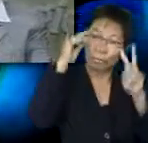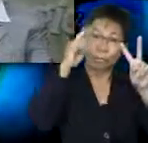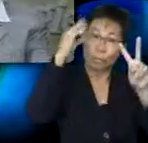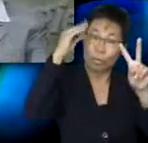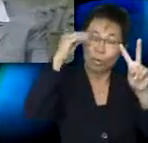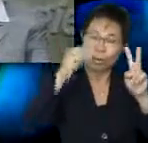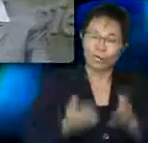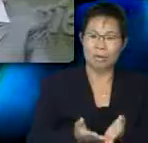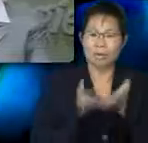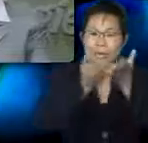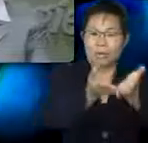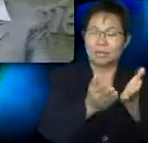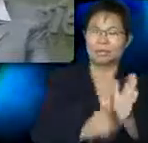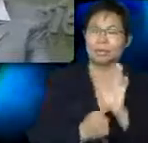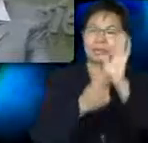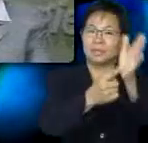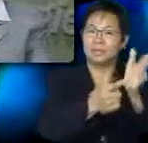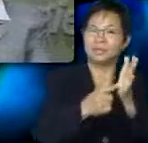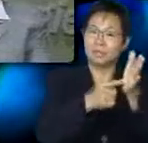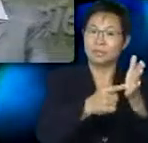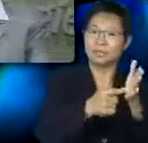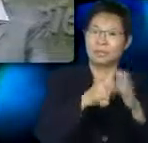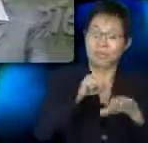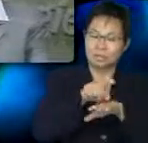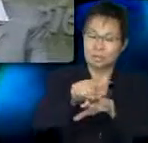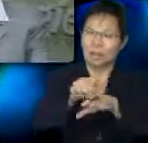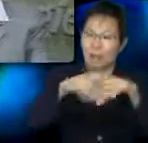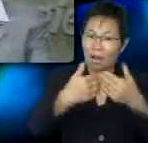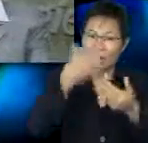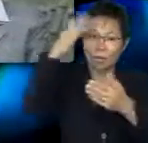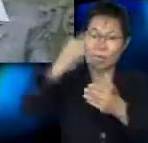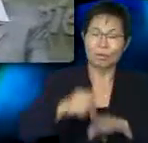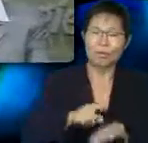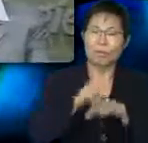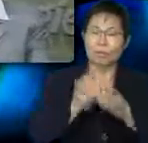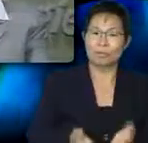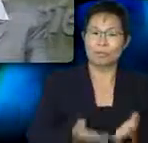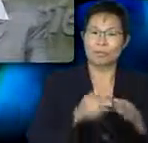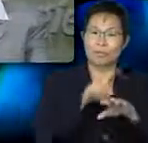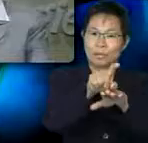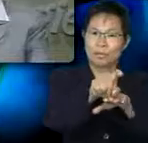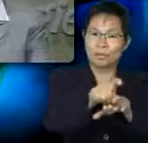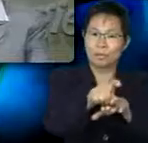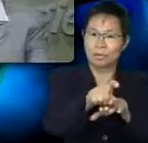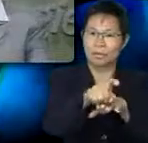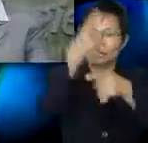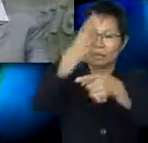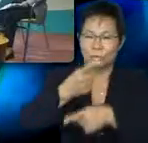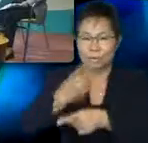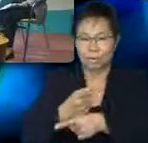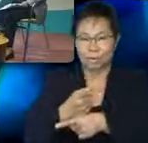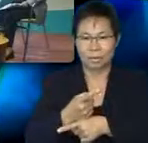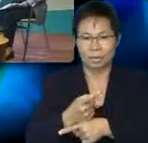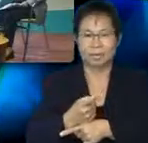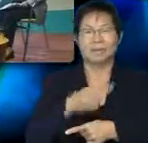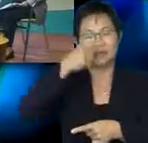presenting the submarine, I think it was, yeah? And how when he was presenting, the boy, when he was presenting it, he could do some self-correction.